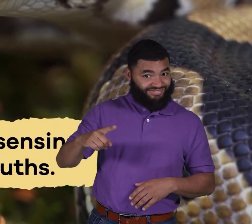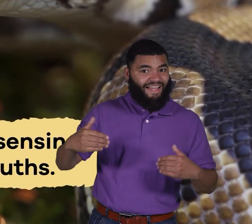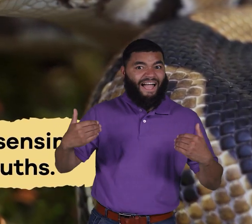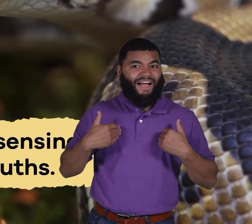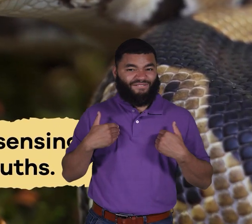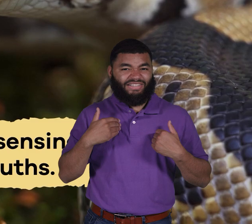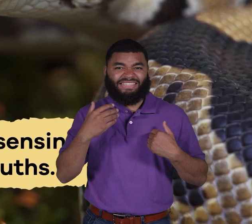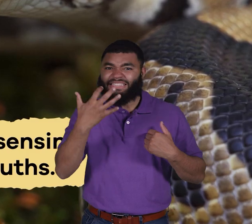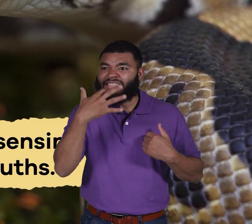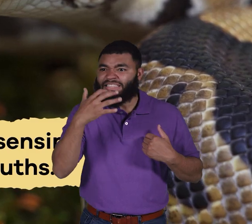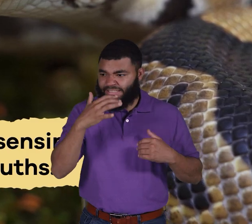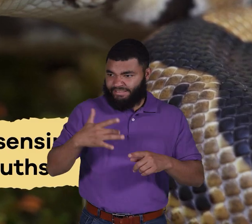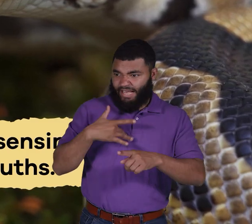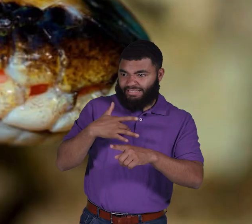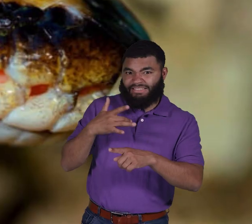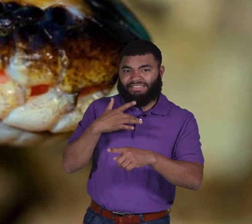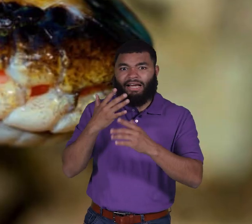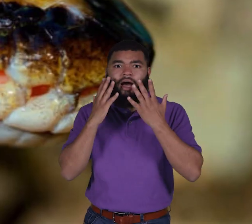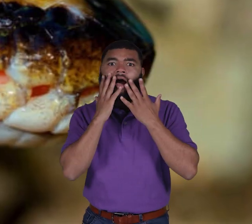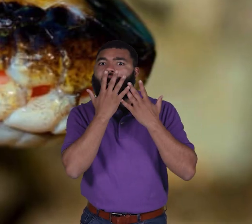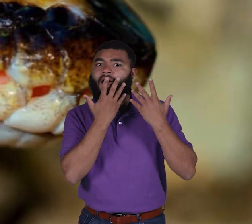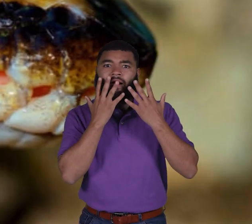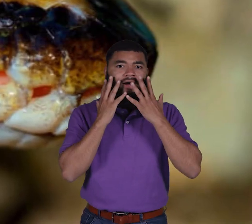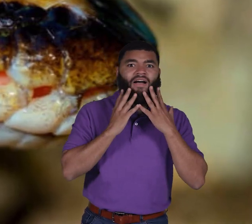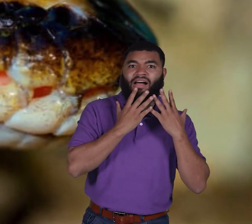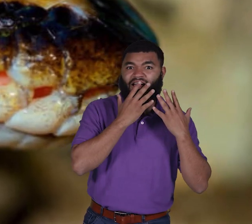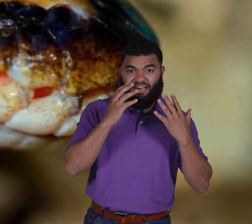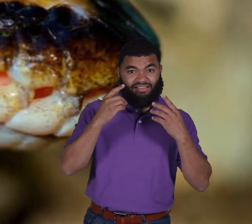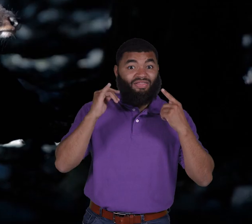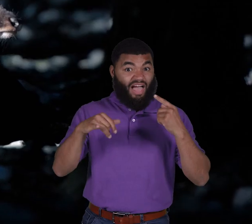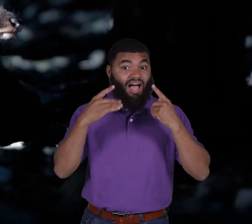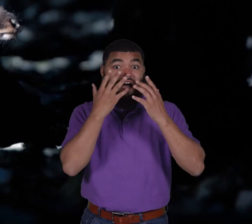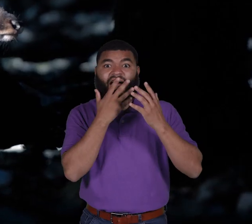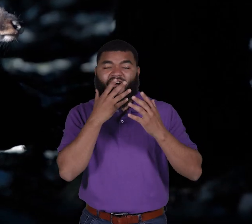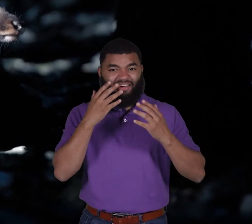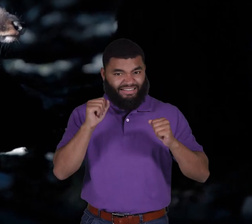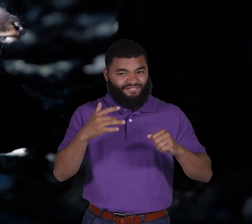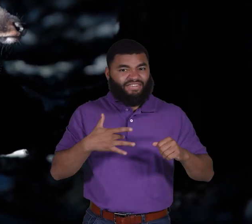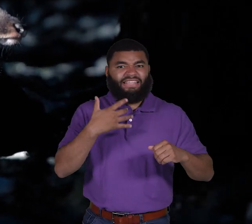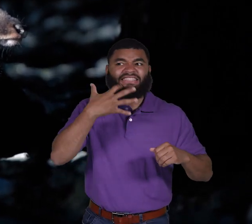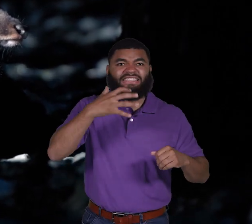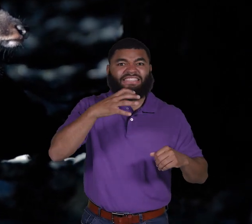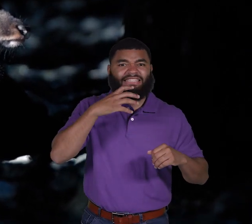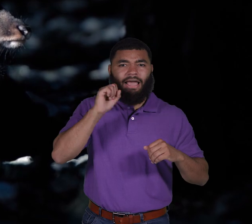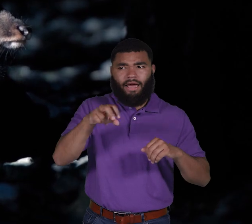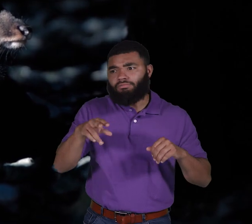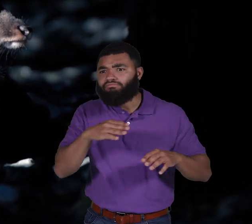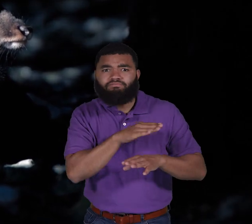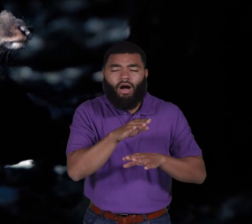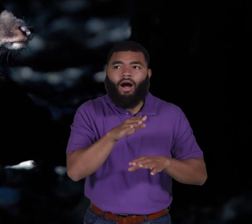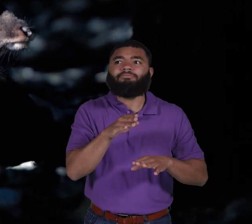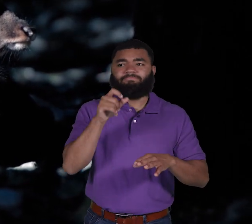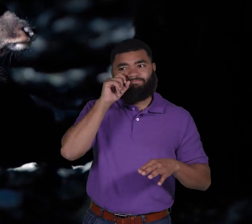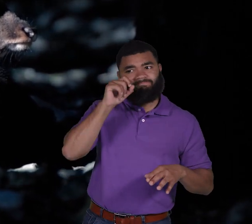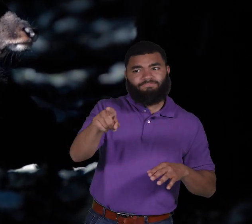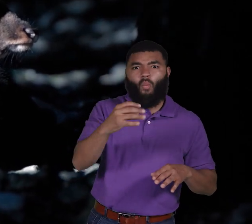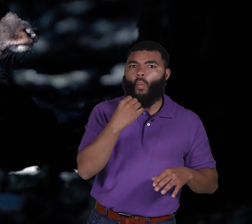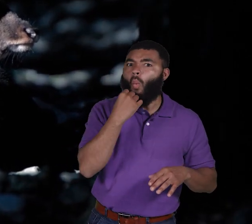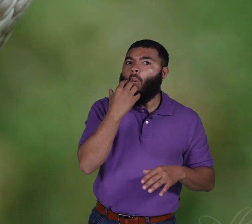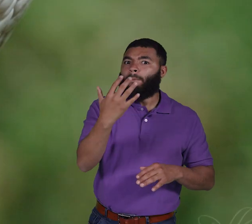pits near their mouths. These pits help them locate warm-blooded animals, even in the